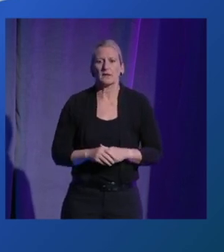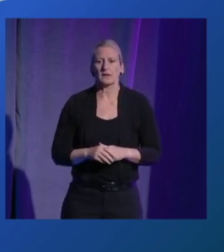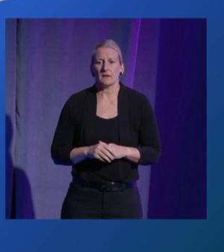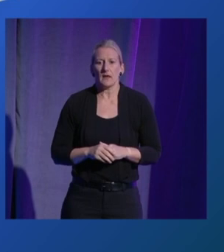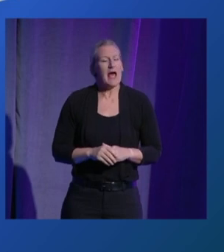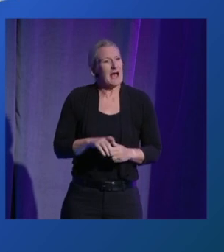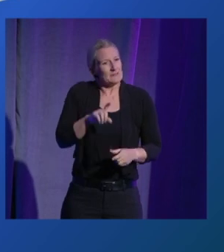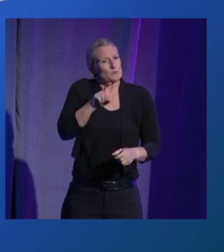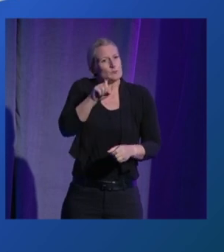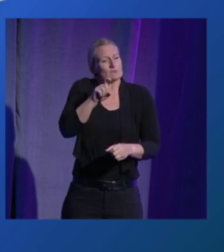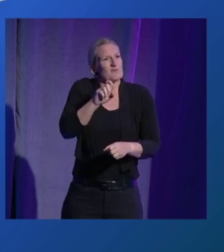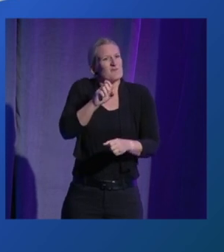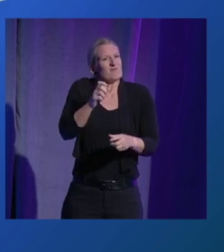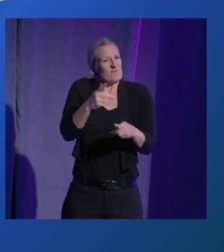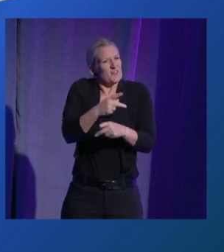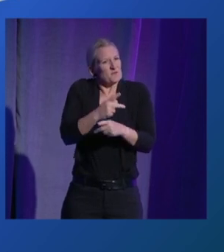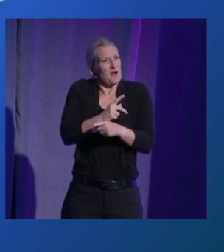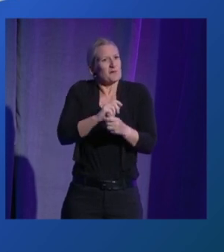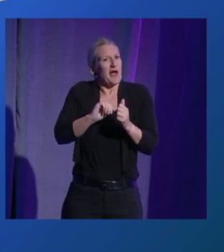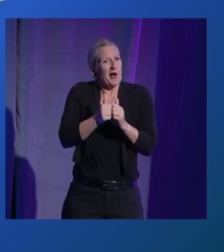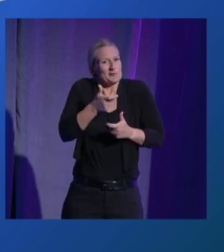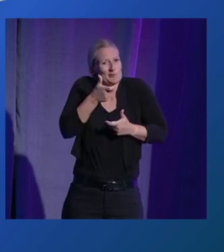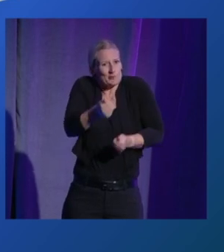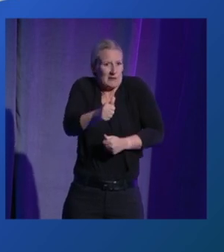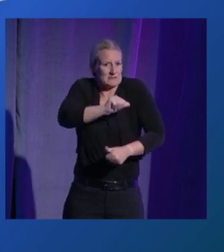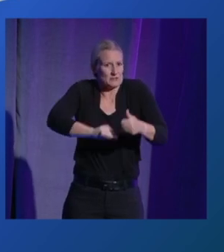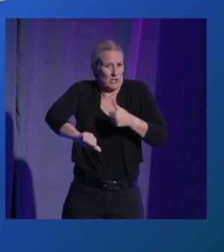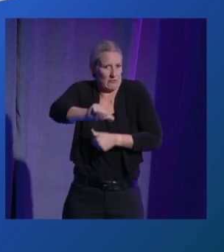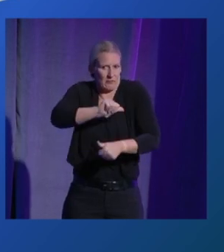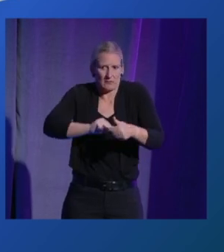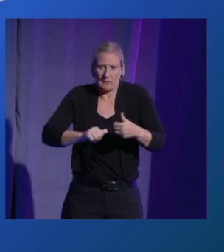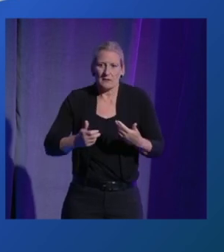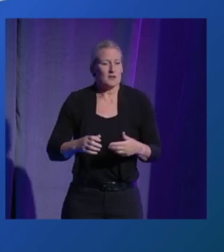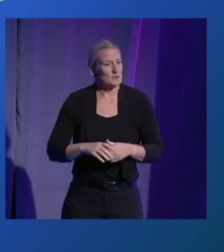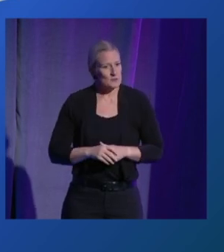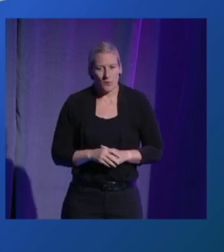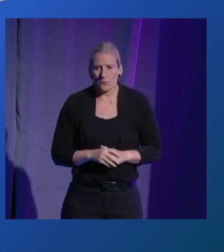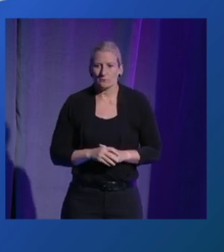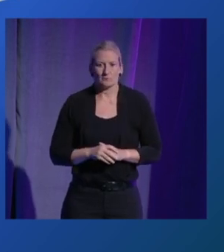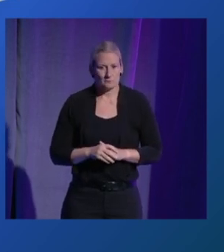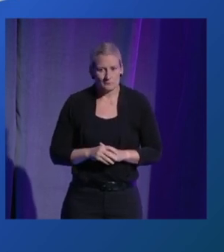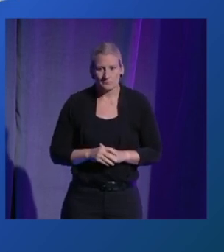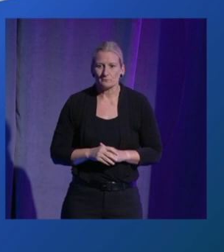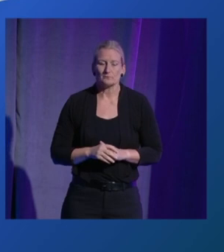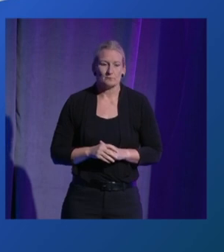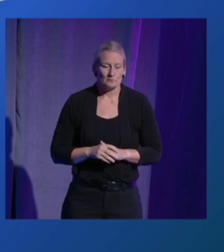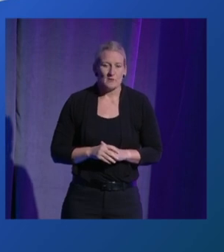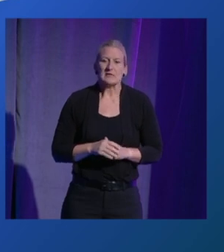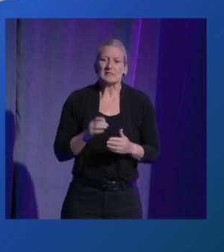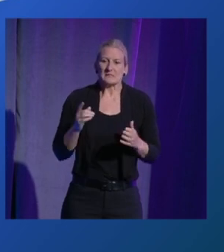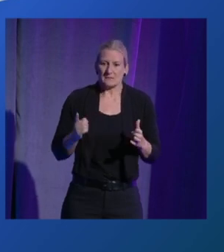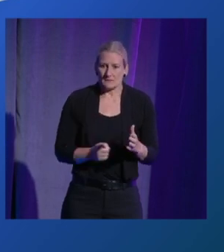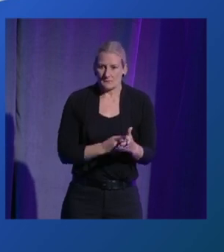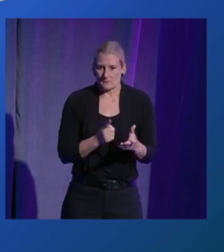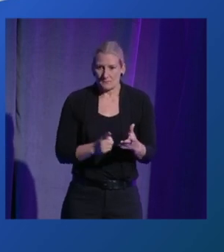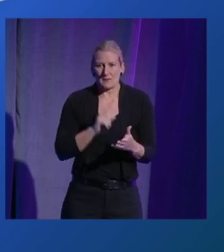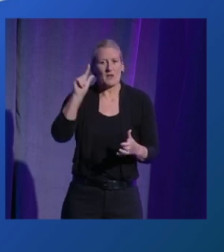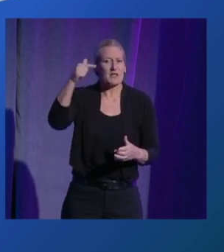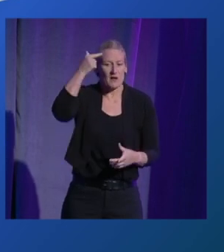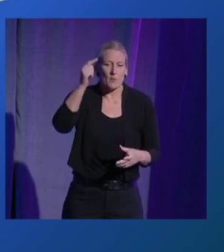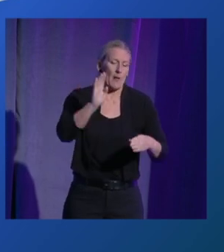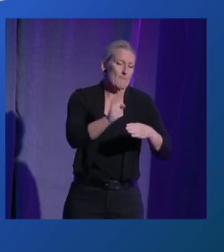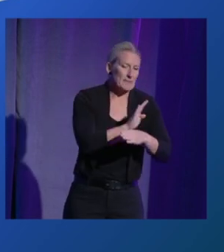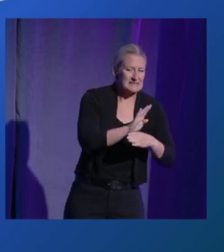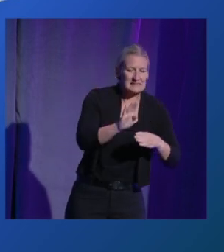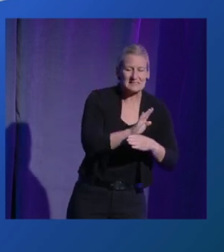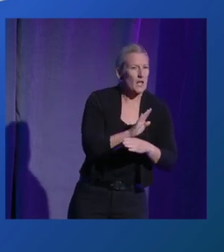each other and whenever we want to work with a company industry and and what comes IP who owns IP and then uh the